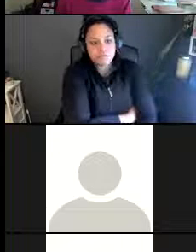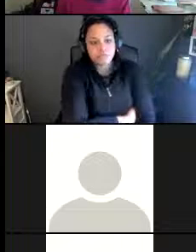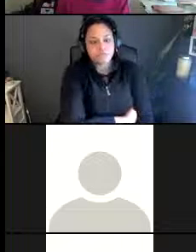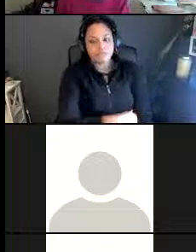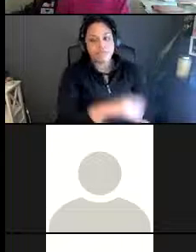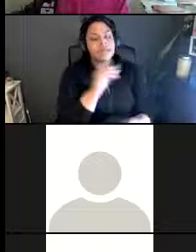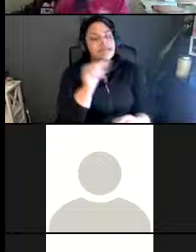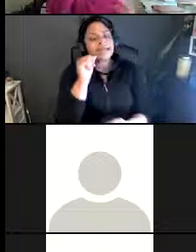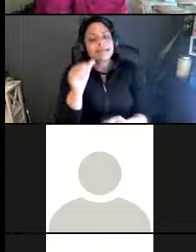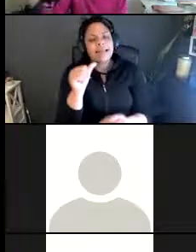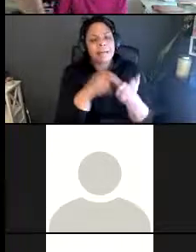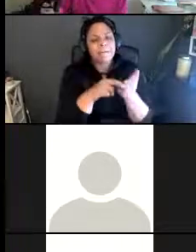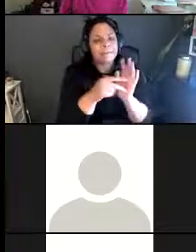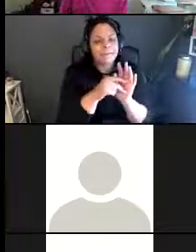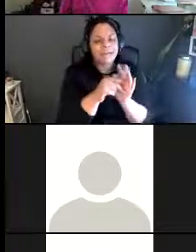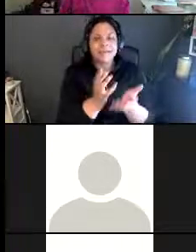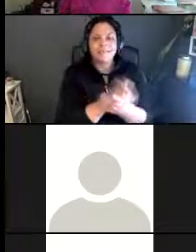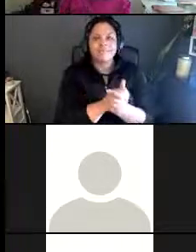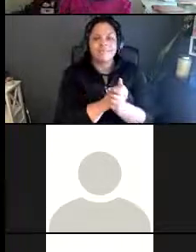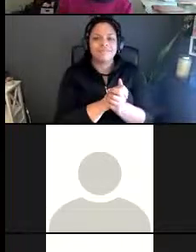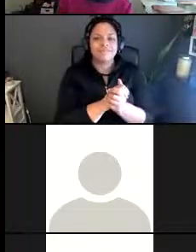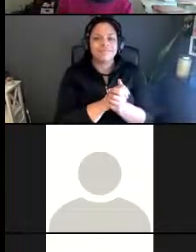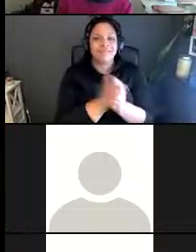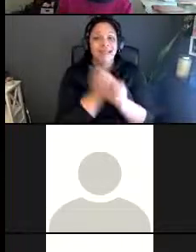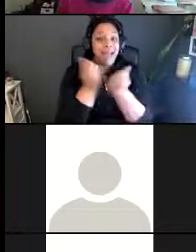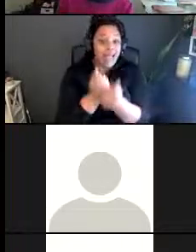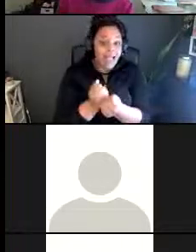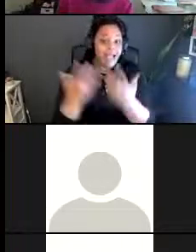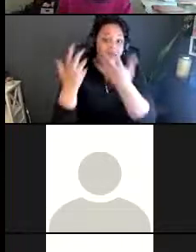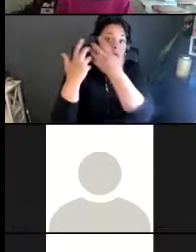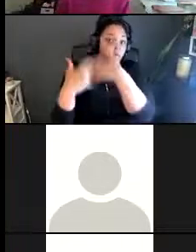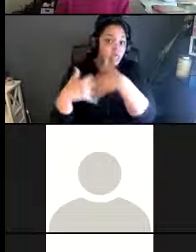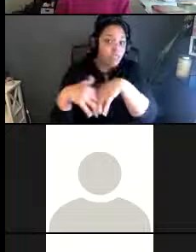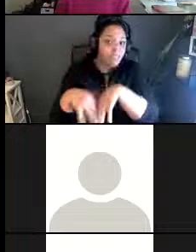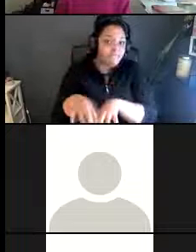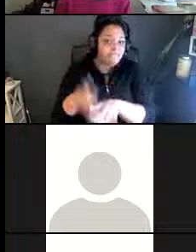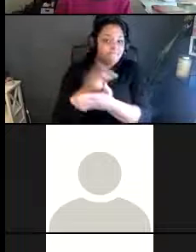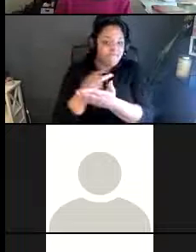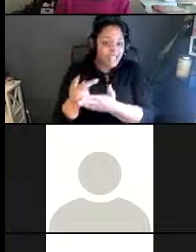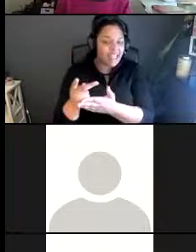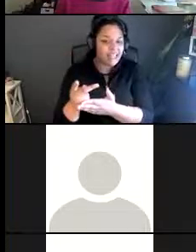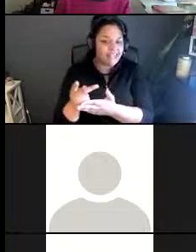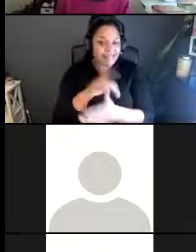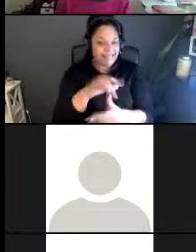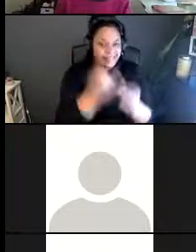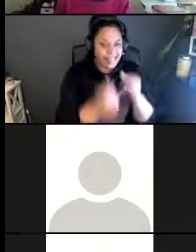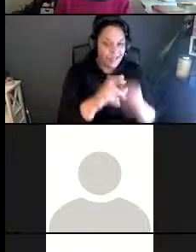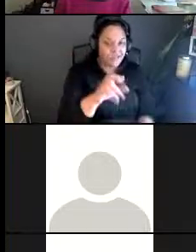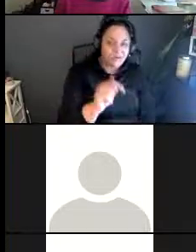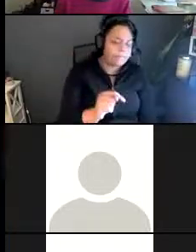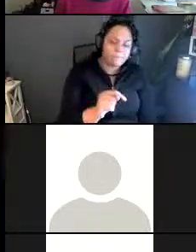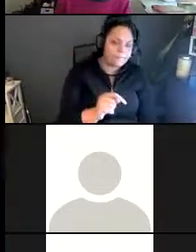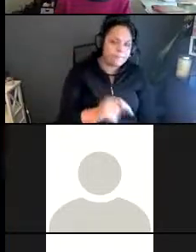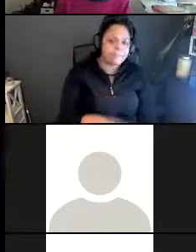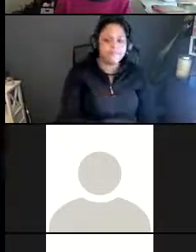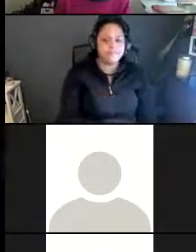to suggest even when all else fails. And it certainly isn't to be used as a bait